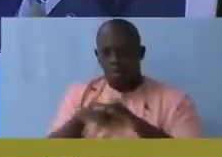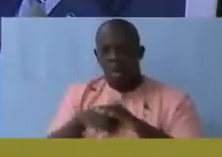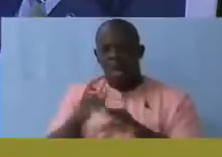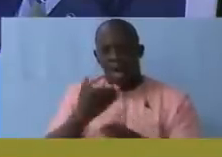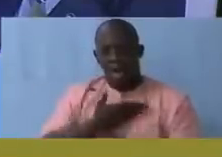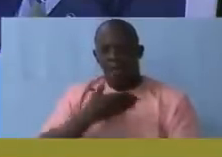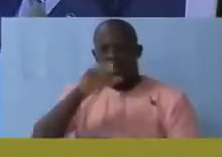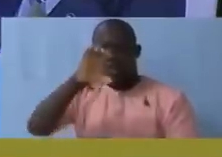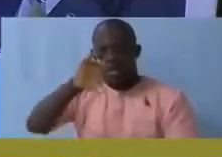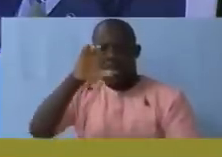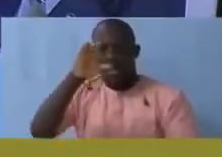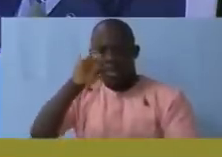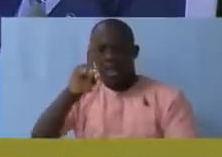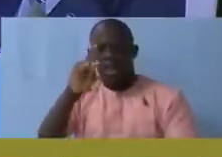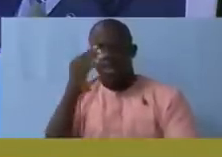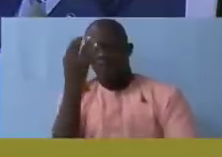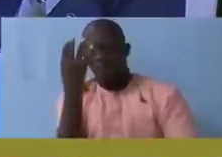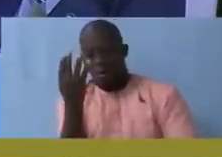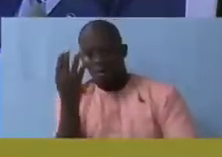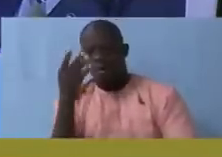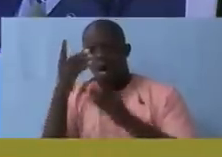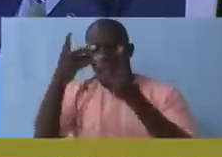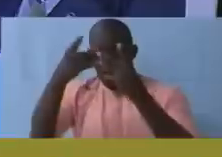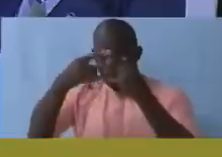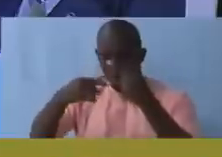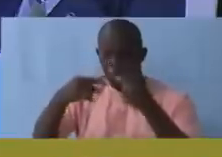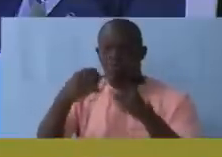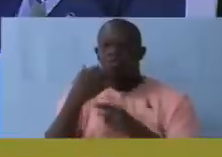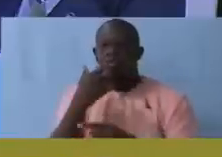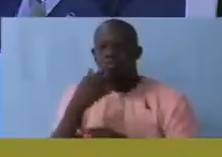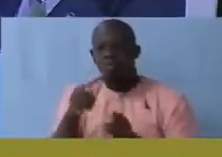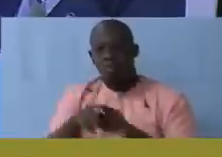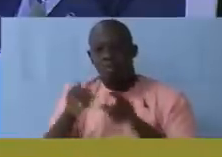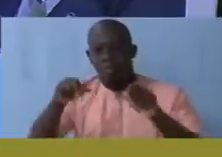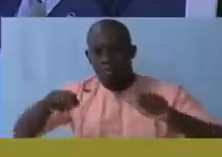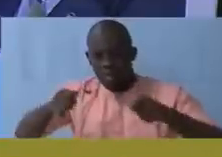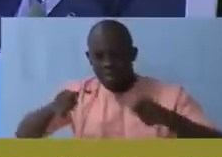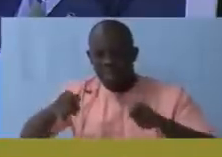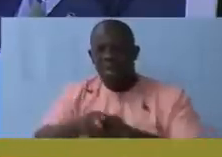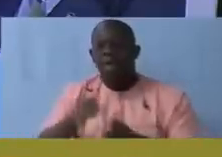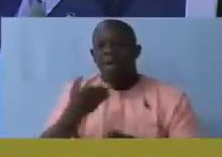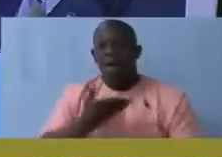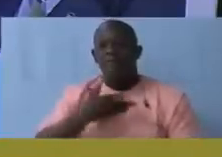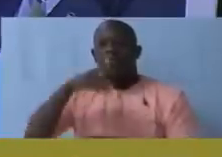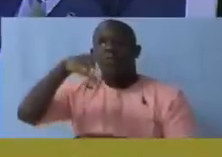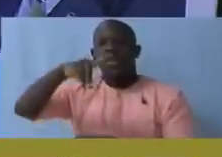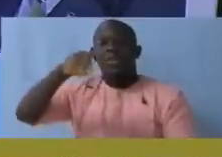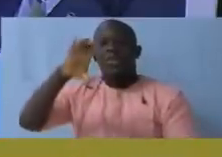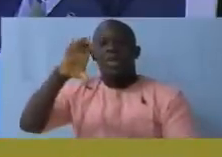CD4 count machine, they've got PCR machine, but the viral growth machine.